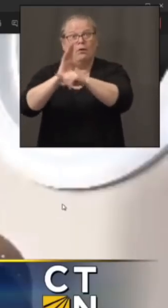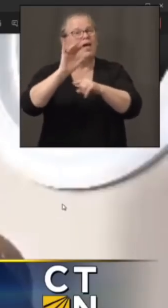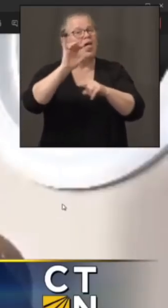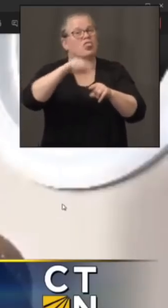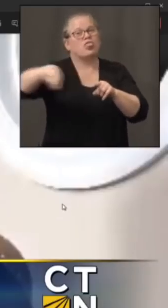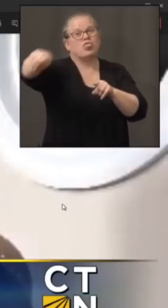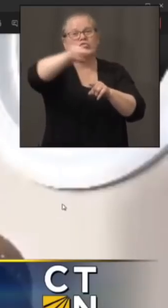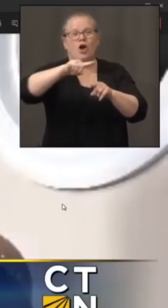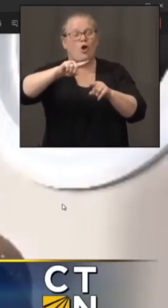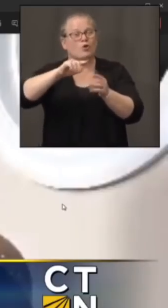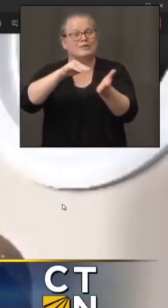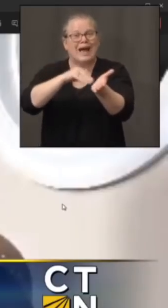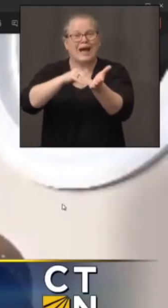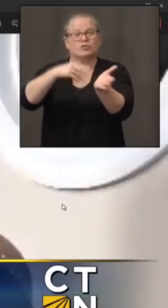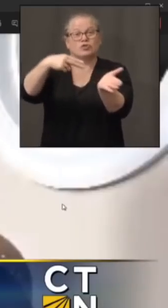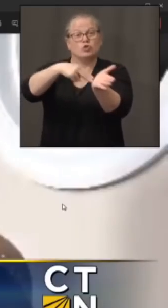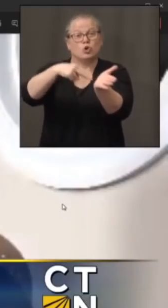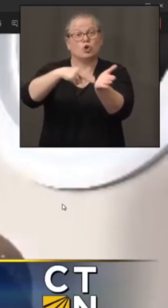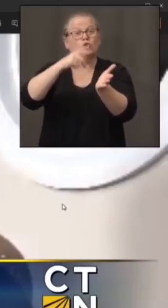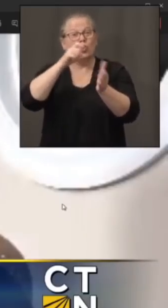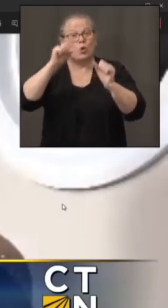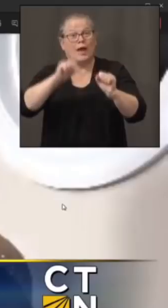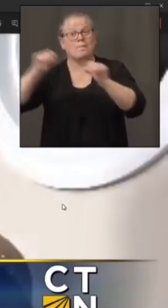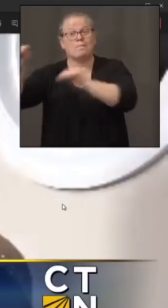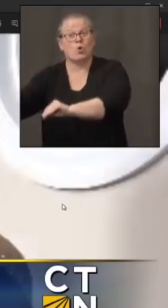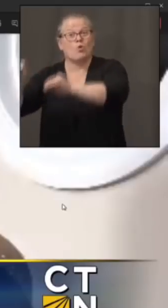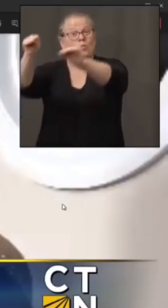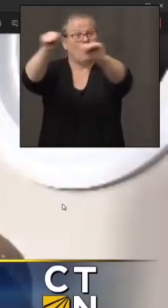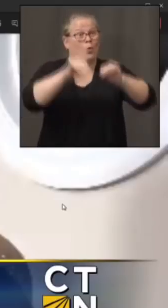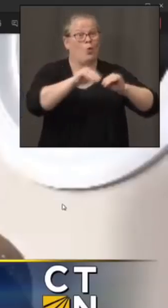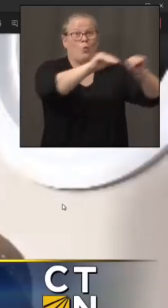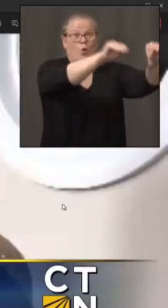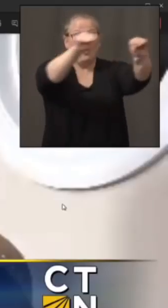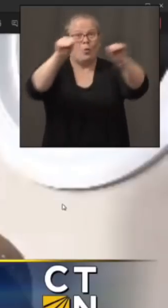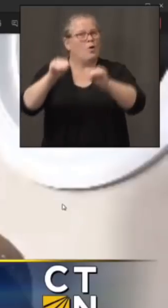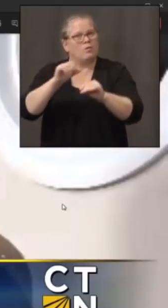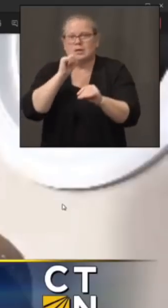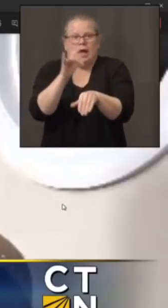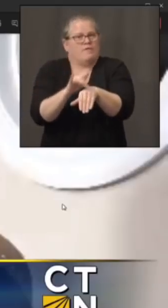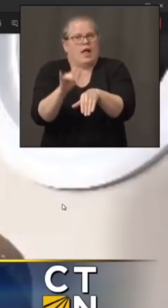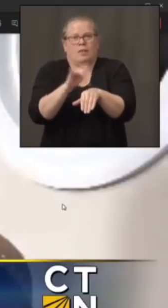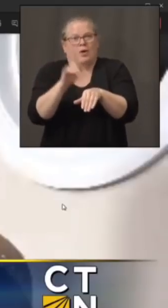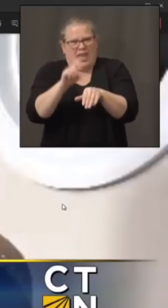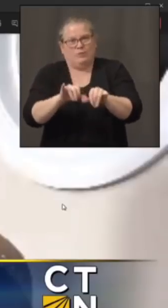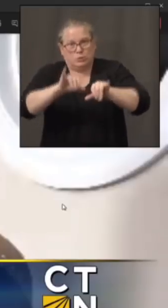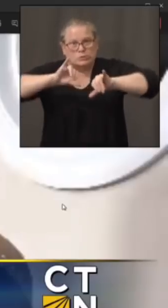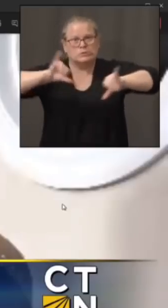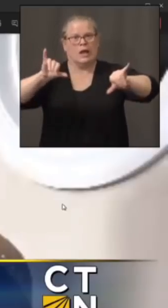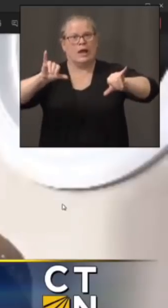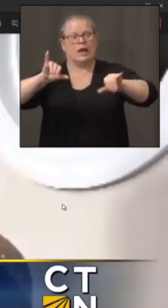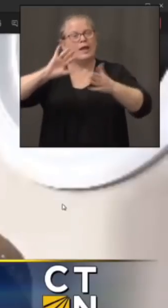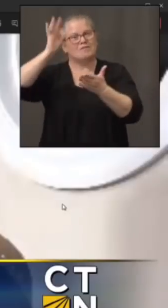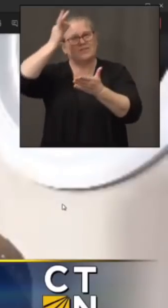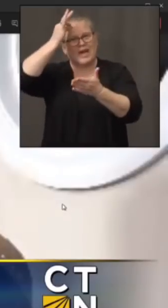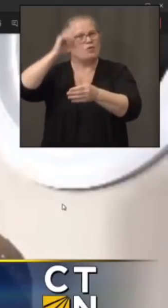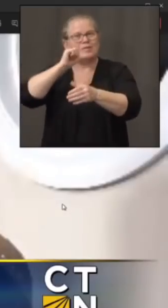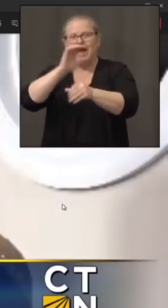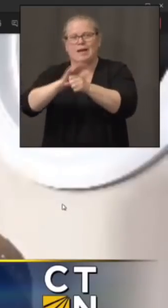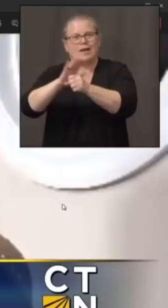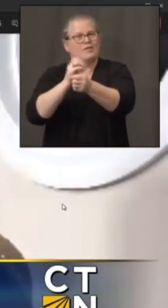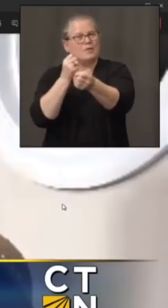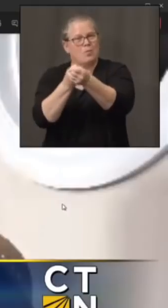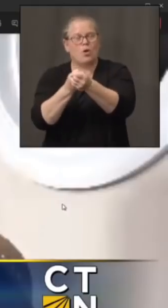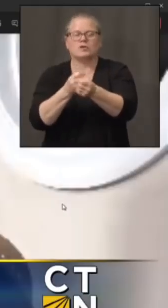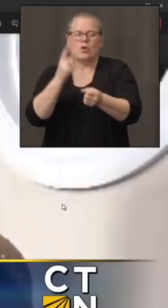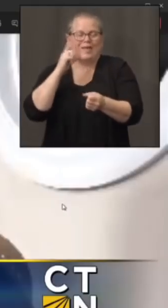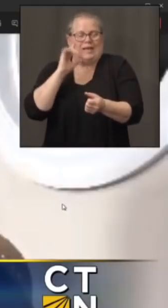state, even in normal times, that's not going to be available to backstop states, and there's not going to be enough federal support to do that. So I think that's where we could become pressed,